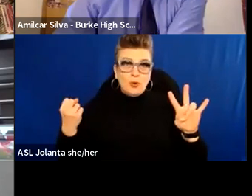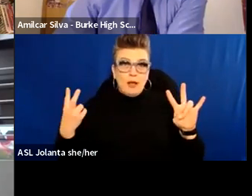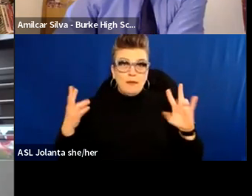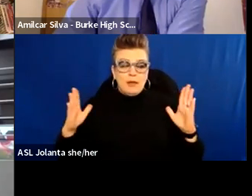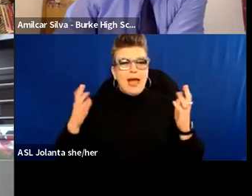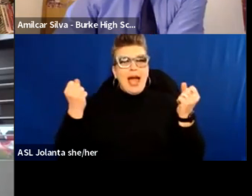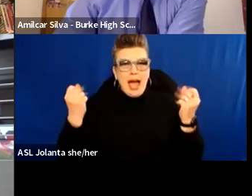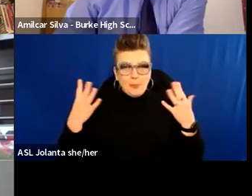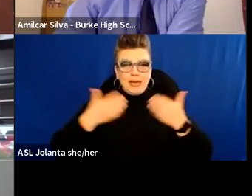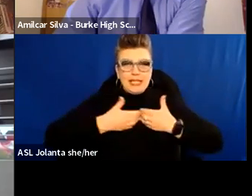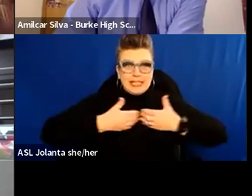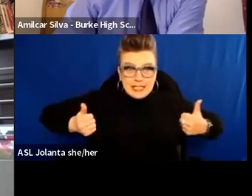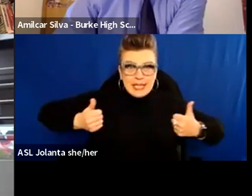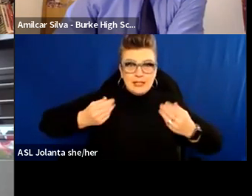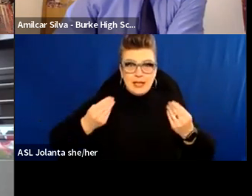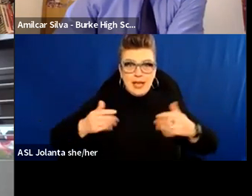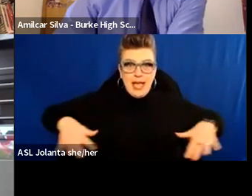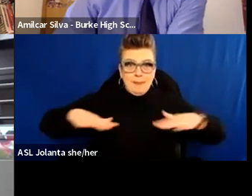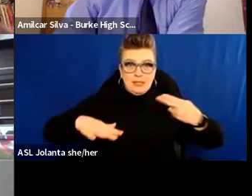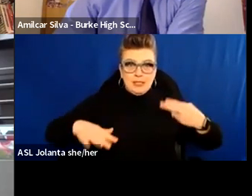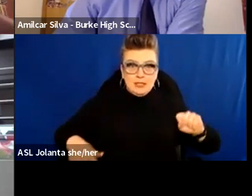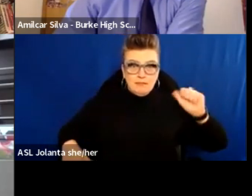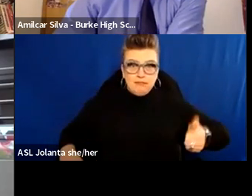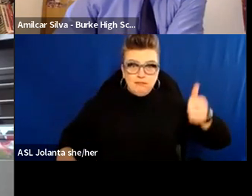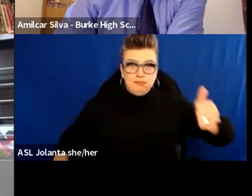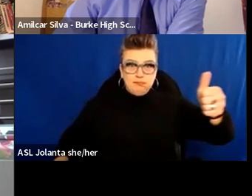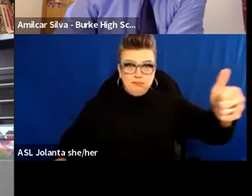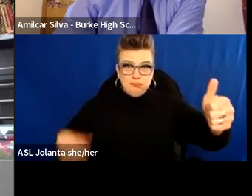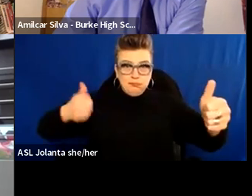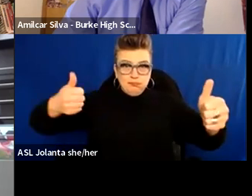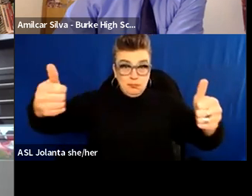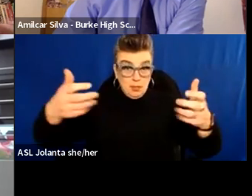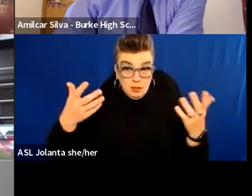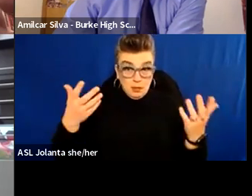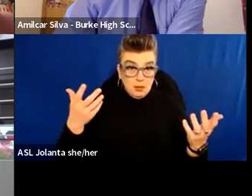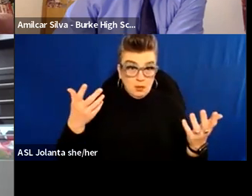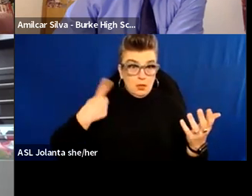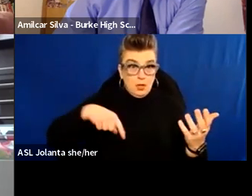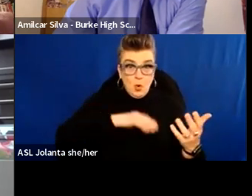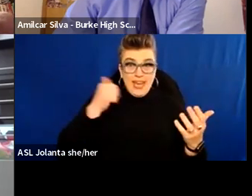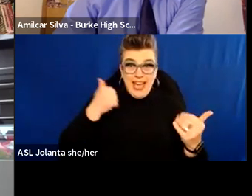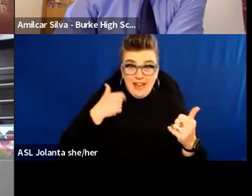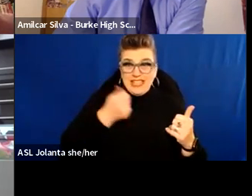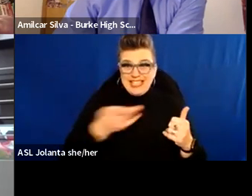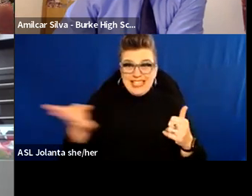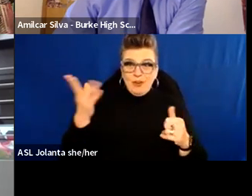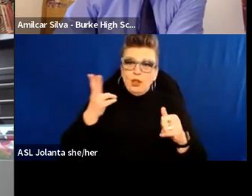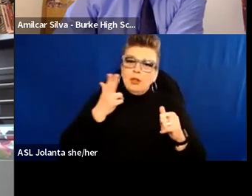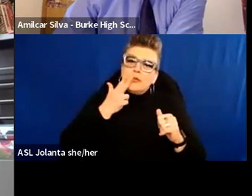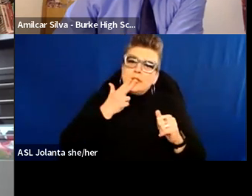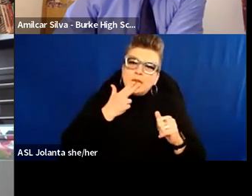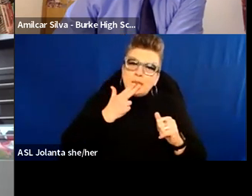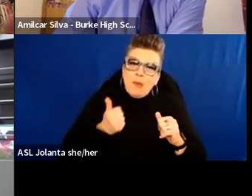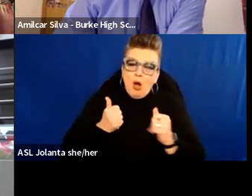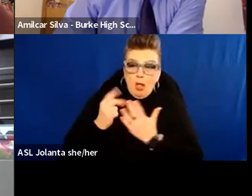campuses you know what about schools we have some we have a a number of very small high school